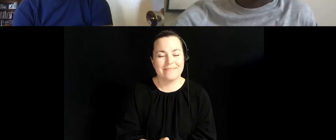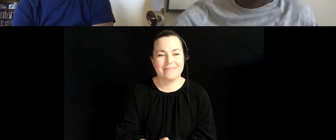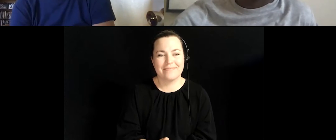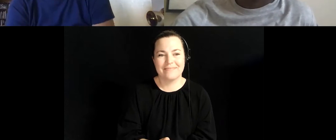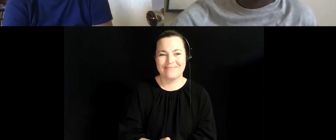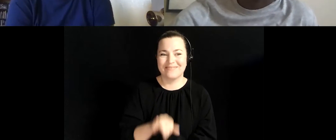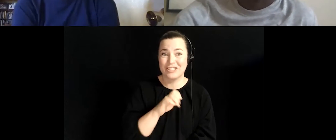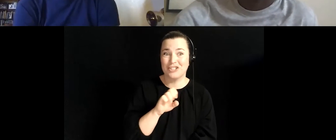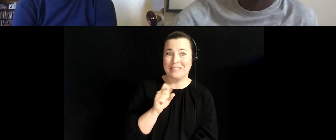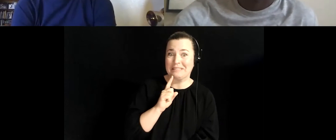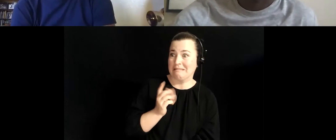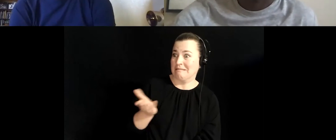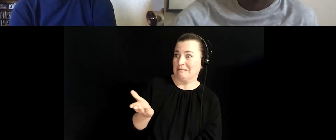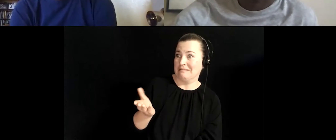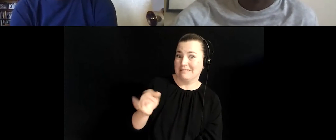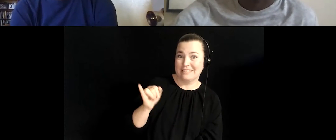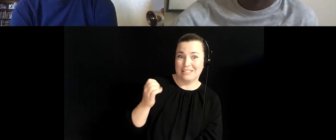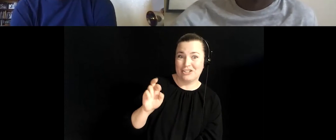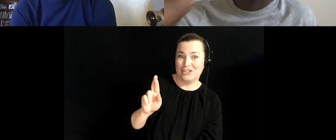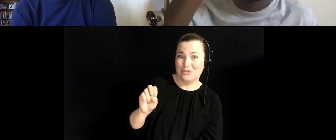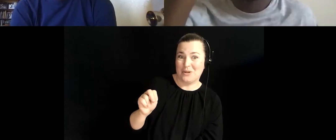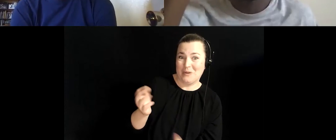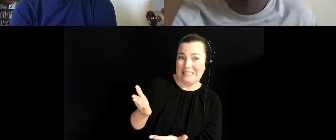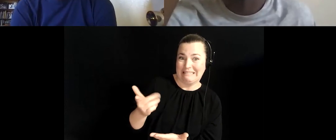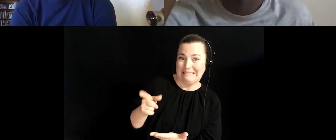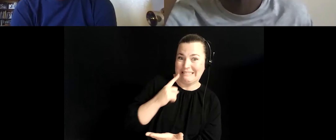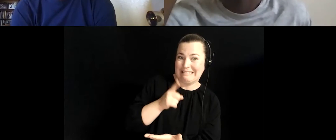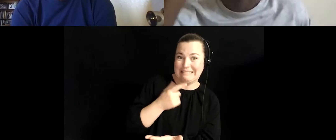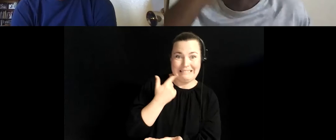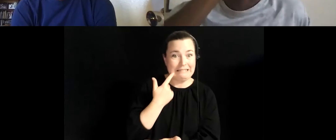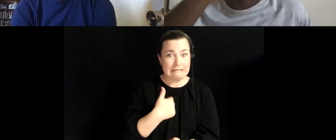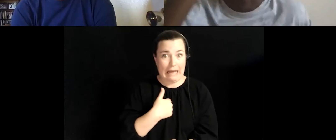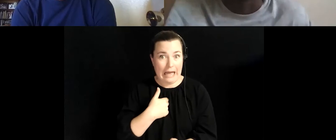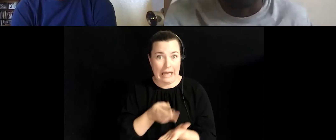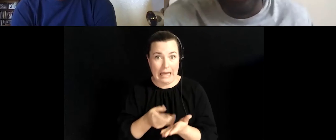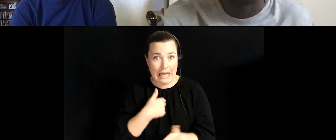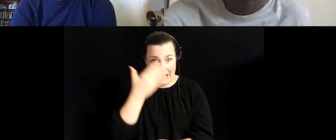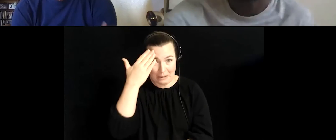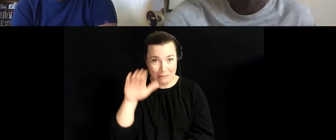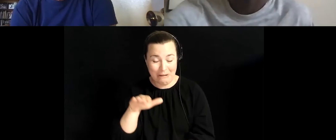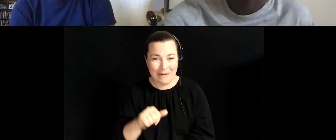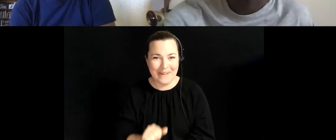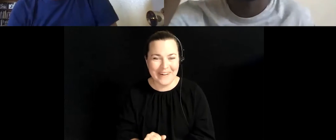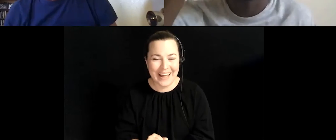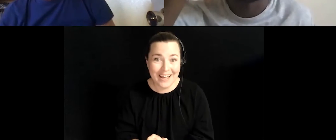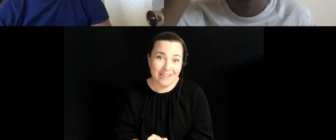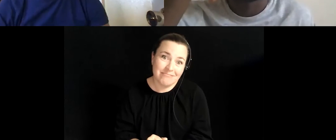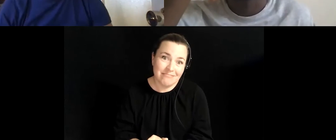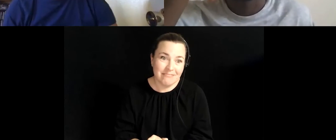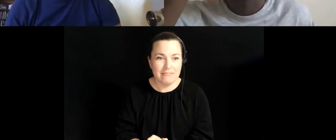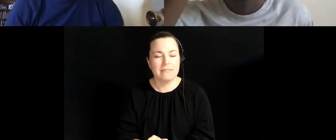Jerron. Or I mean, I don't know. I mean, as a person who well,